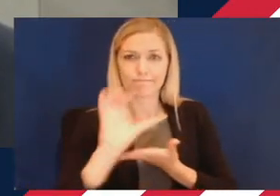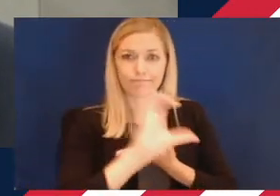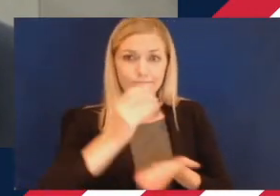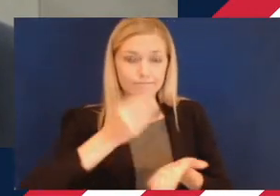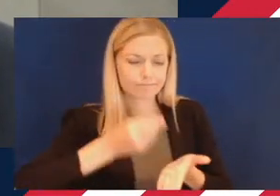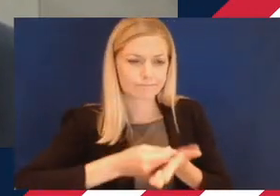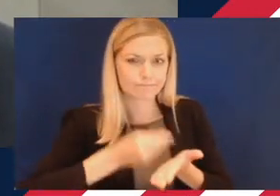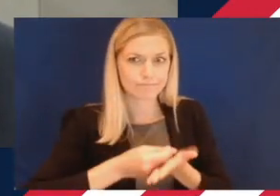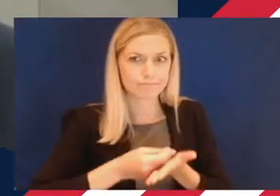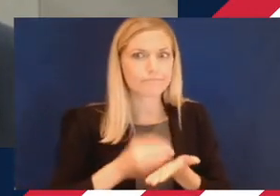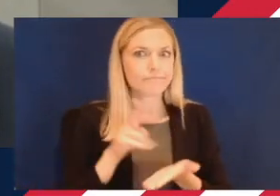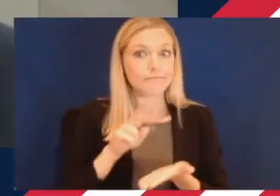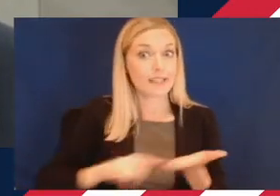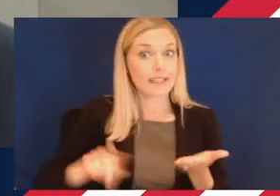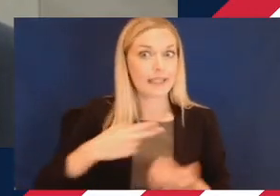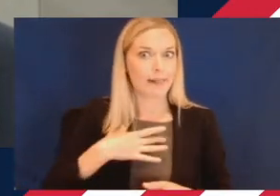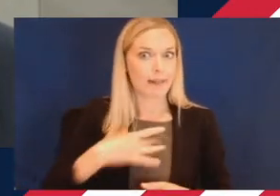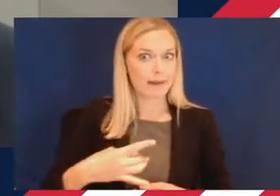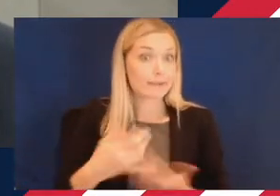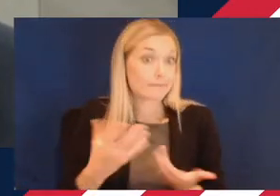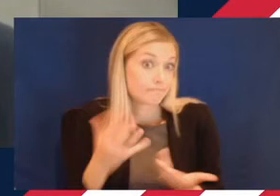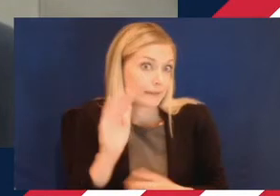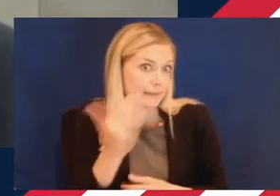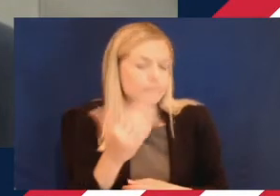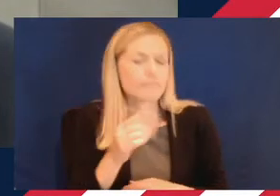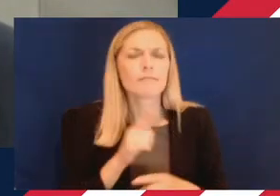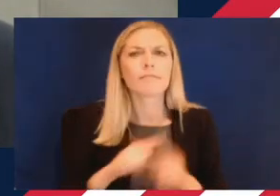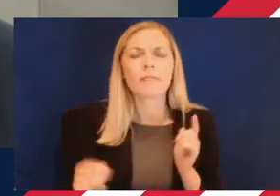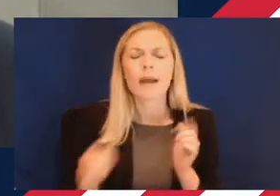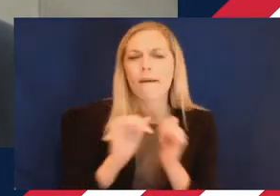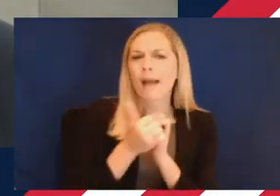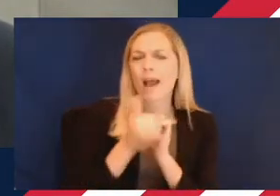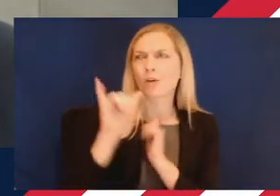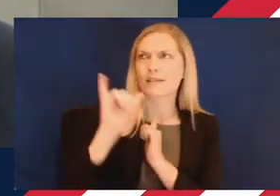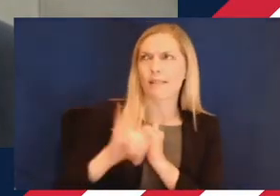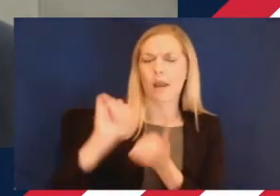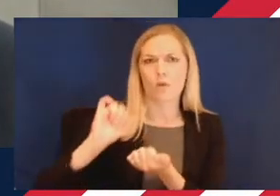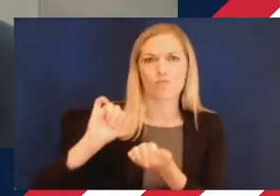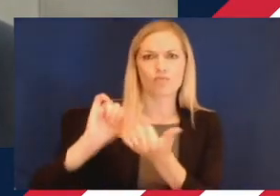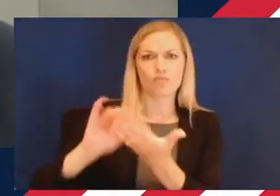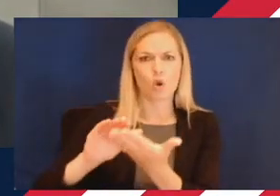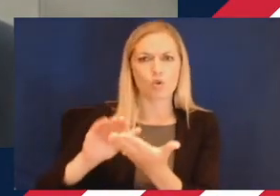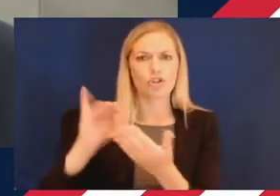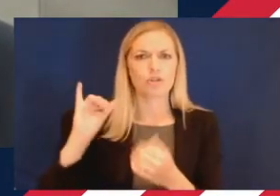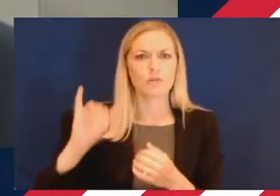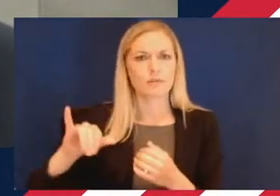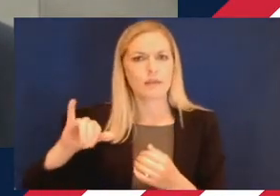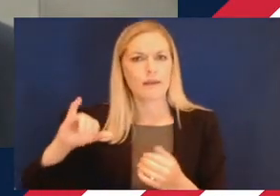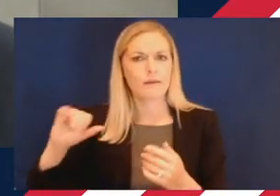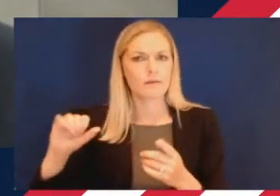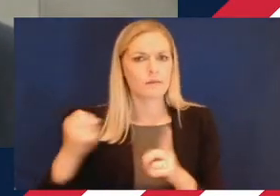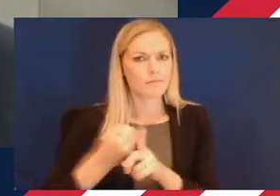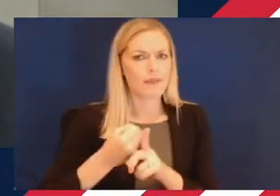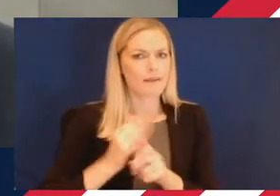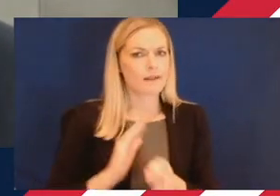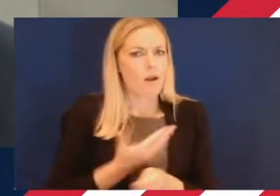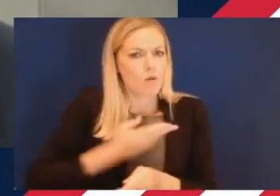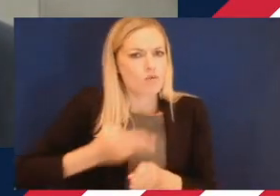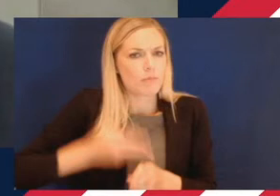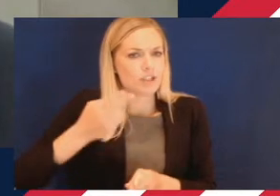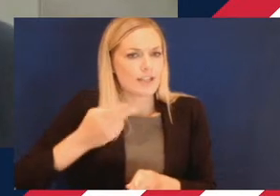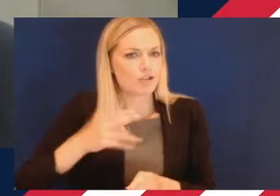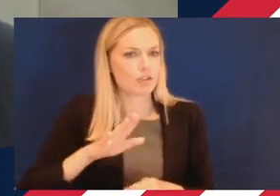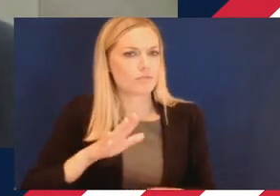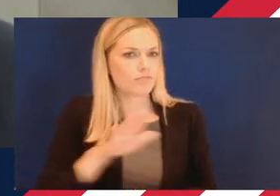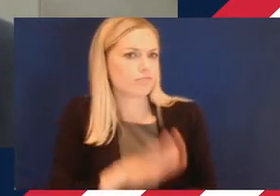that imbalance has affected our reputation as a country, and some specific, any other